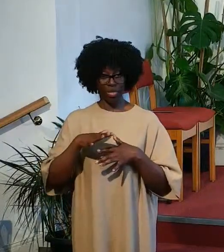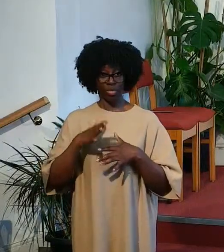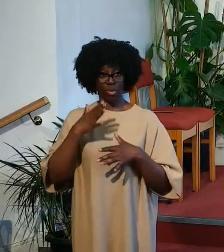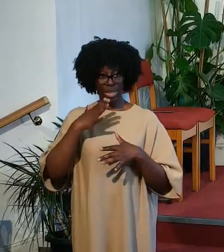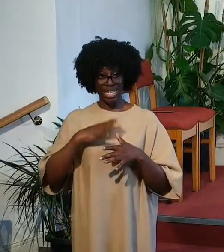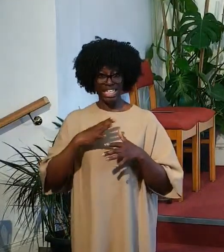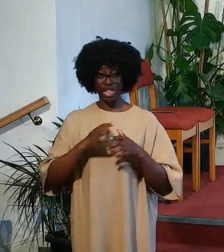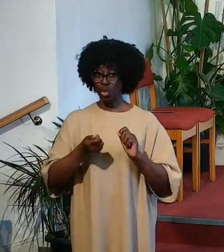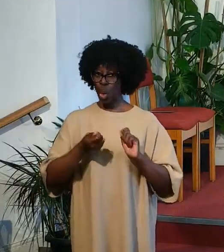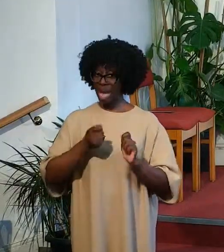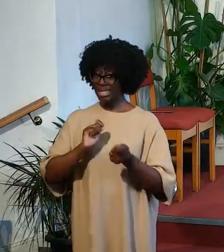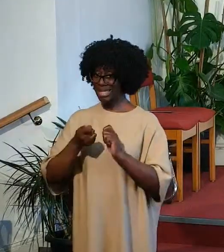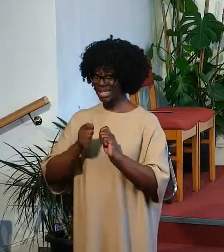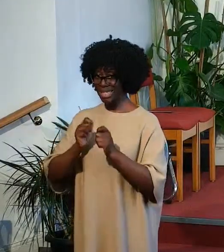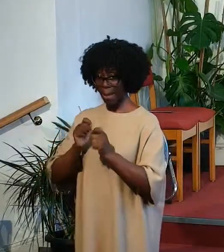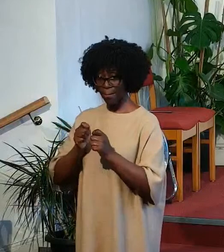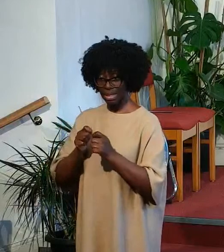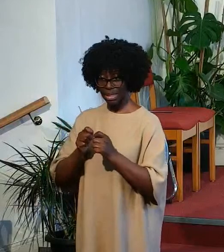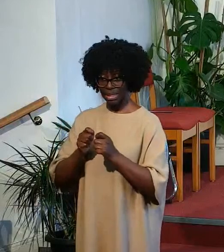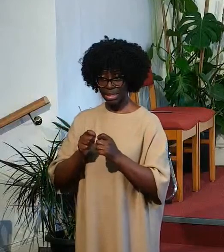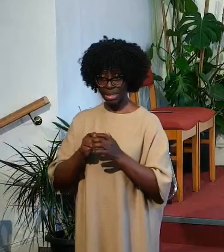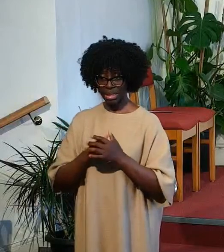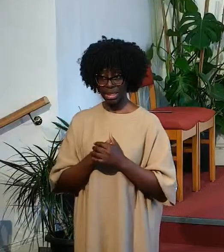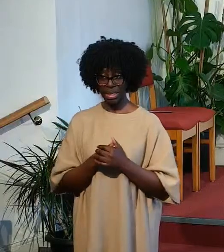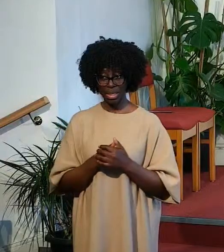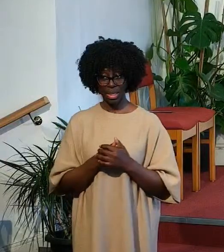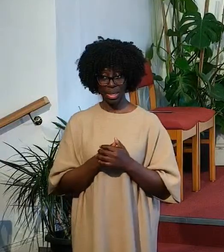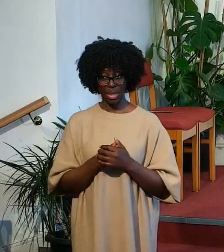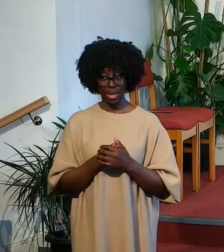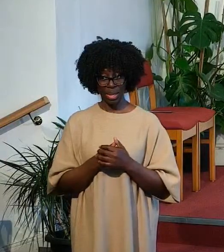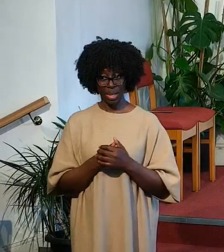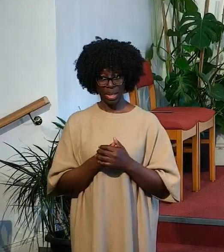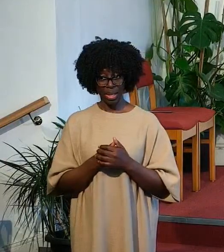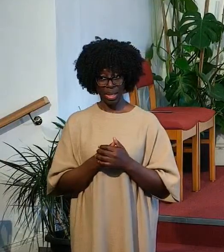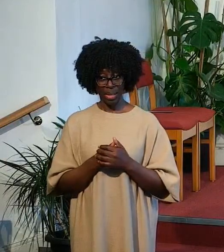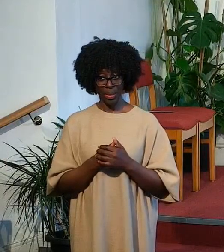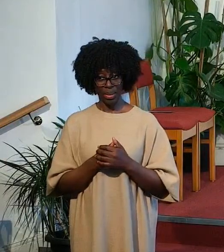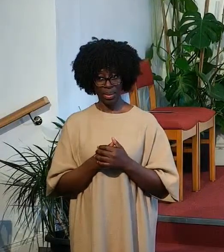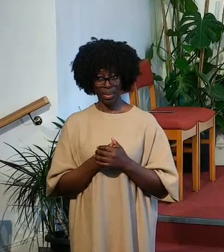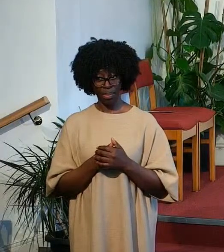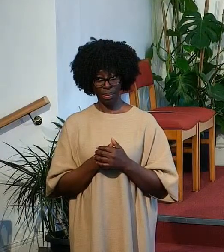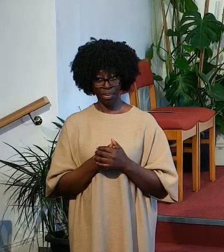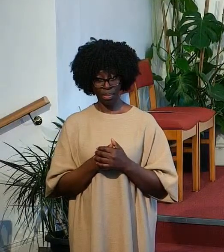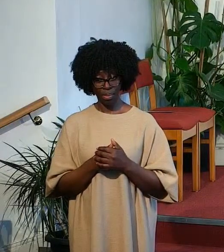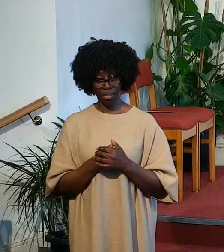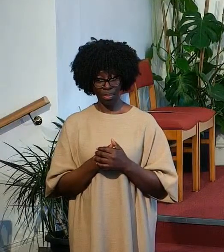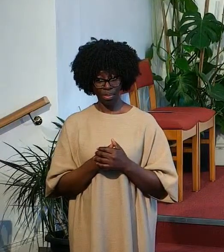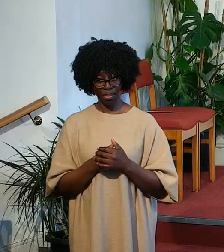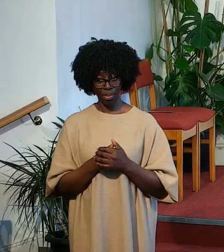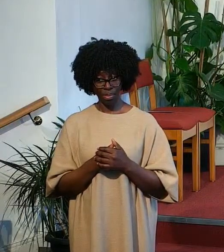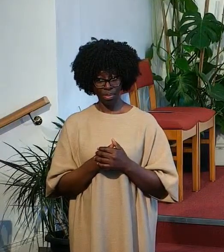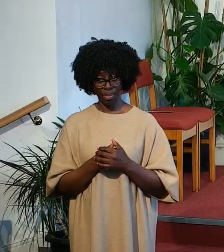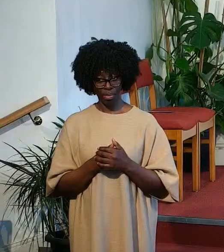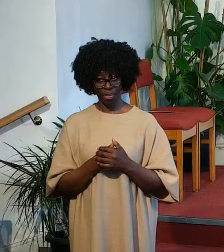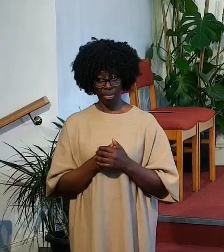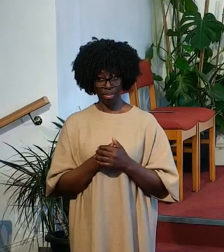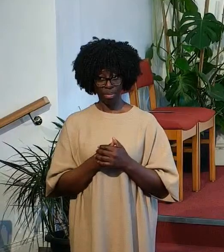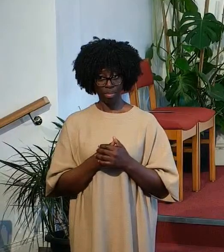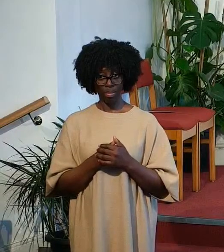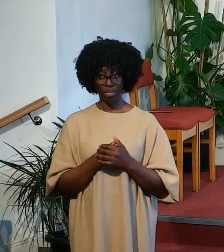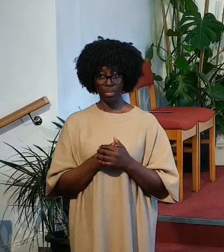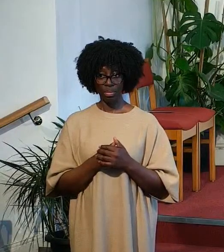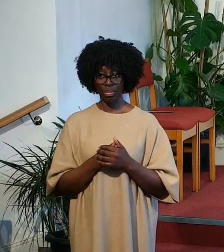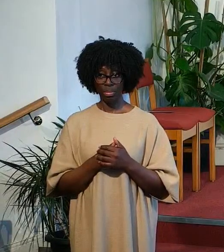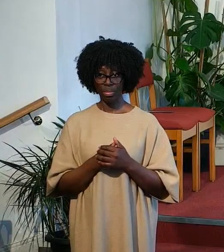adapted. Just this week we had to have another ramp put on at the back of our house just to get her